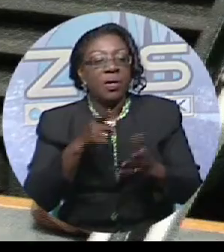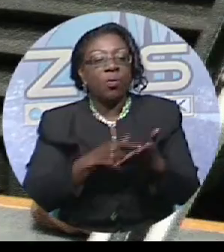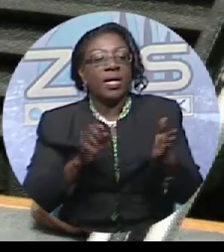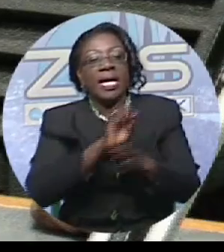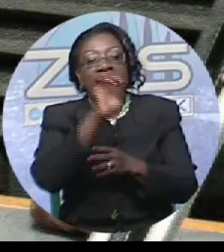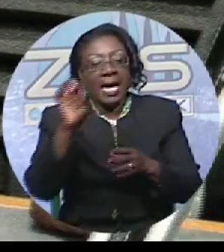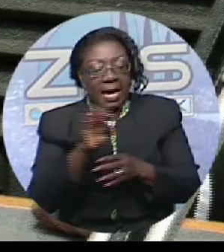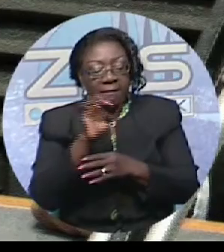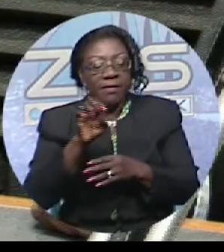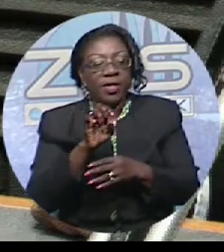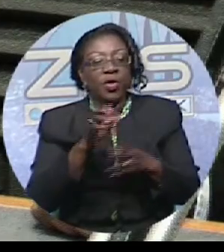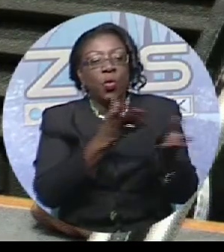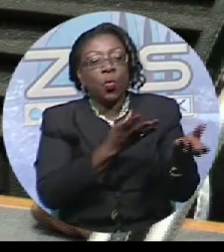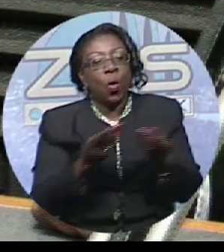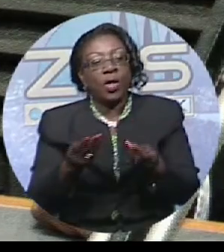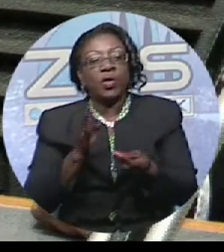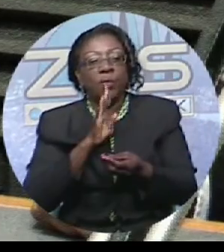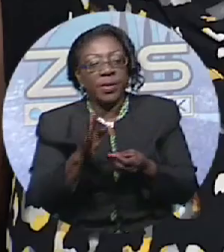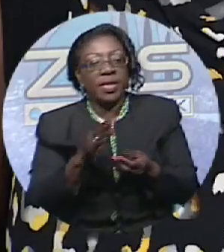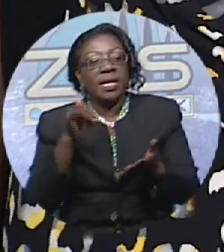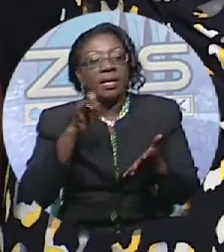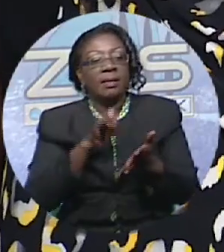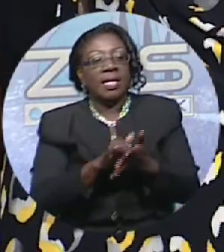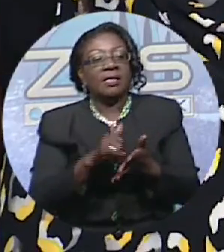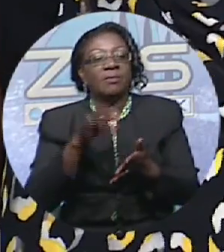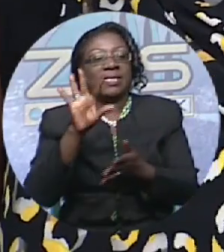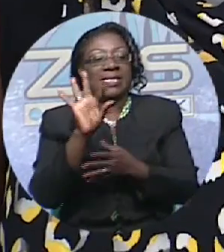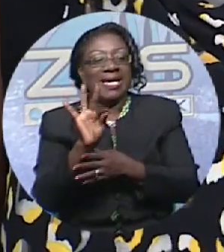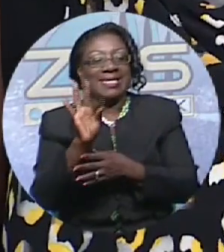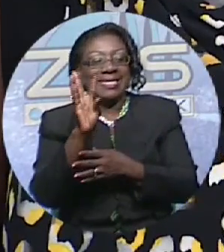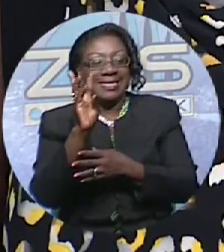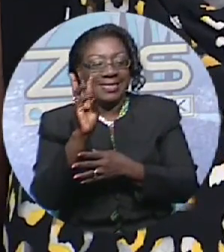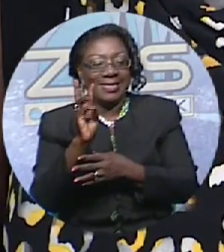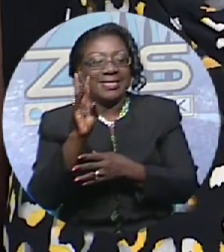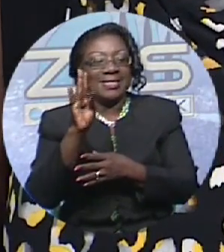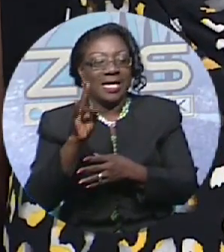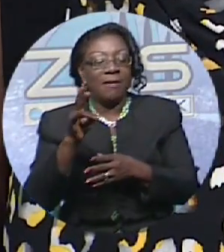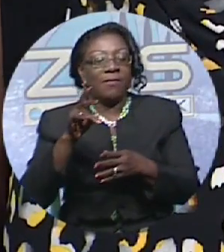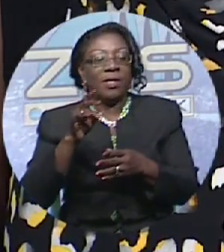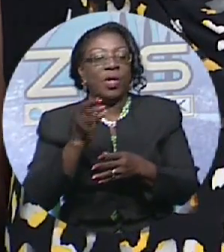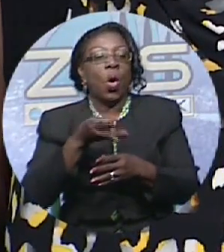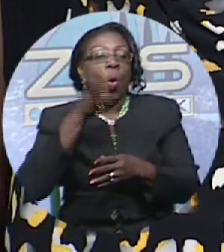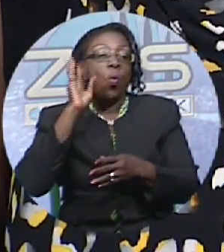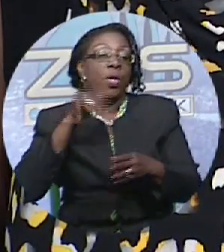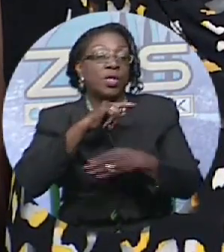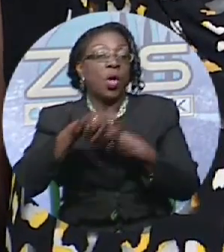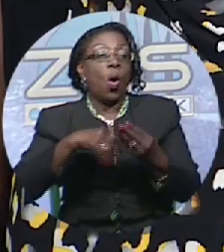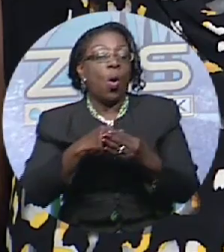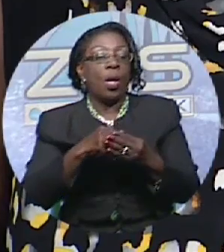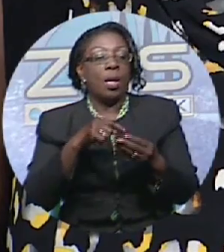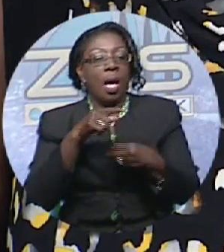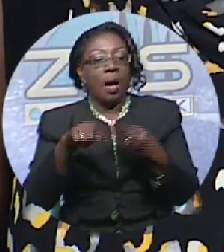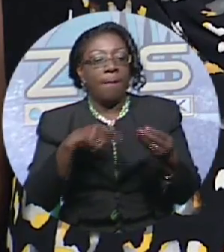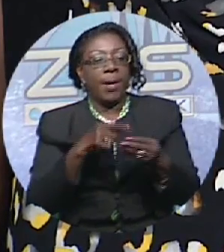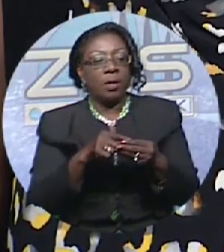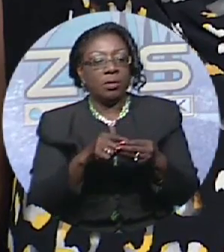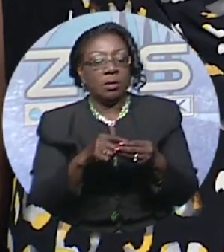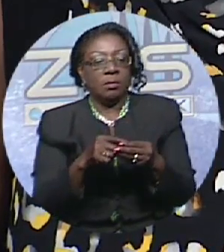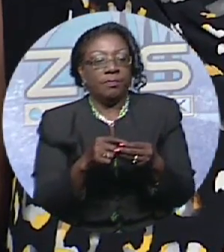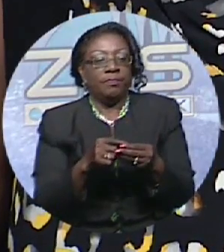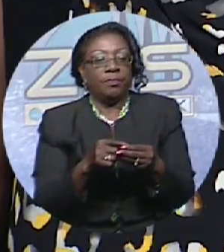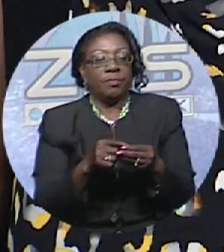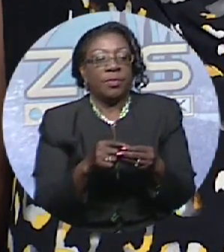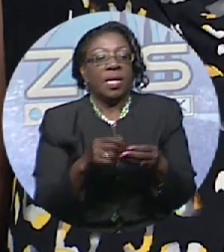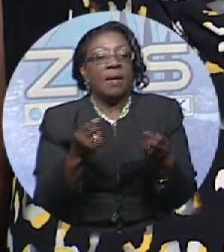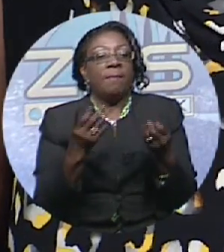that's what 1967 was about. Mitchell, who was a guest on Darrell Miller Live, says many Bahamians struggled for